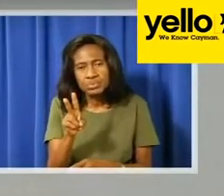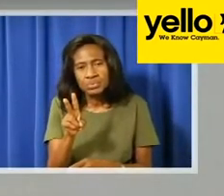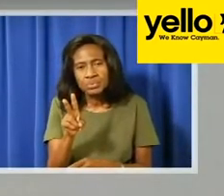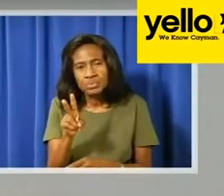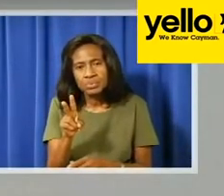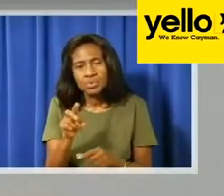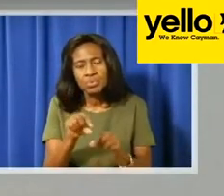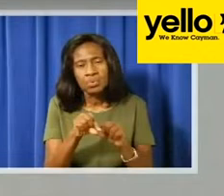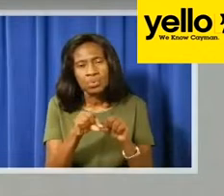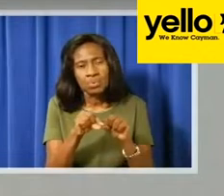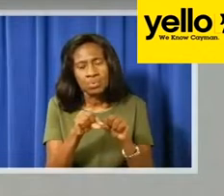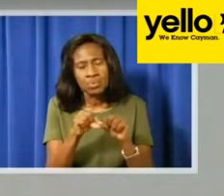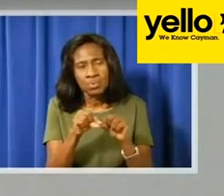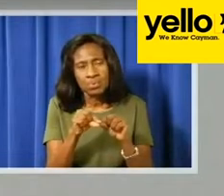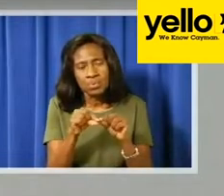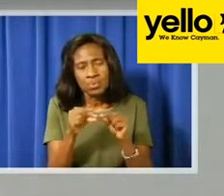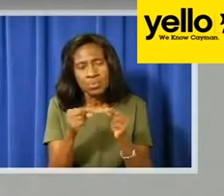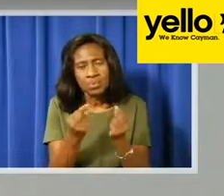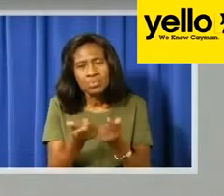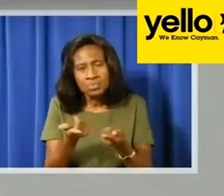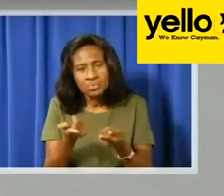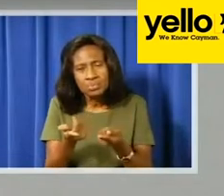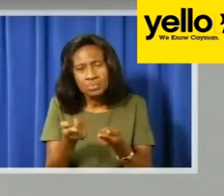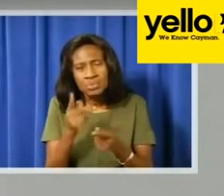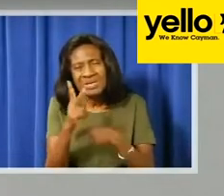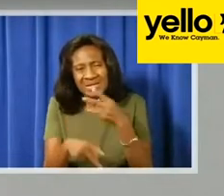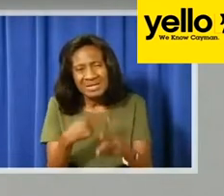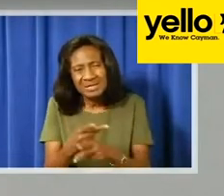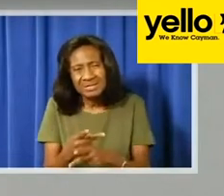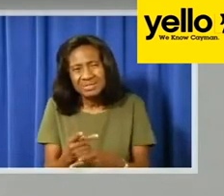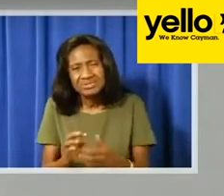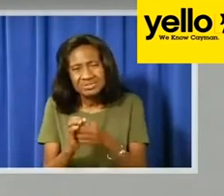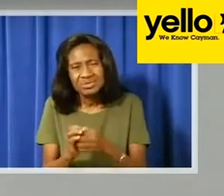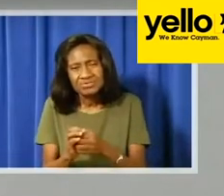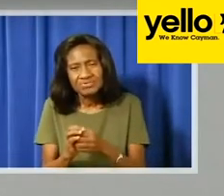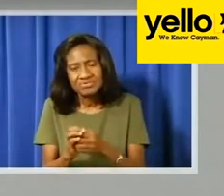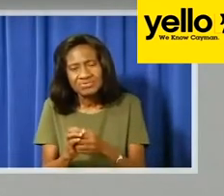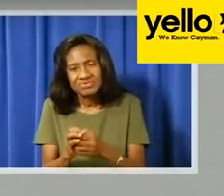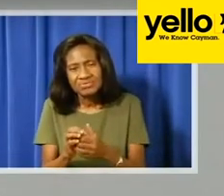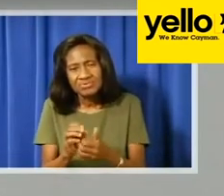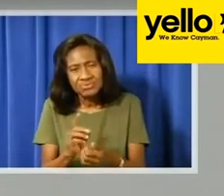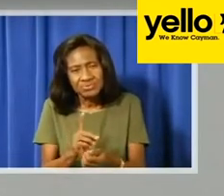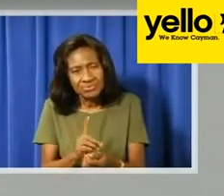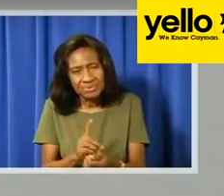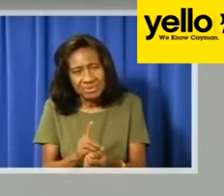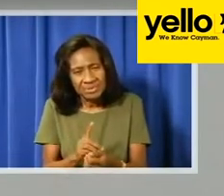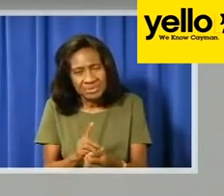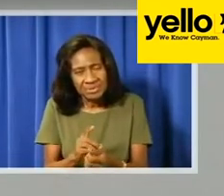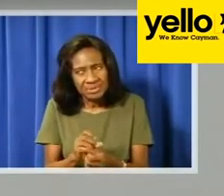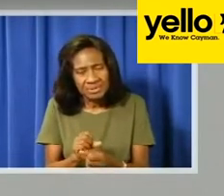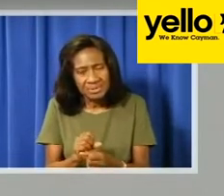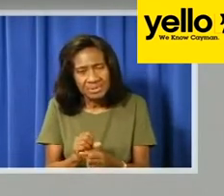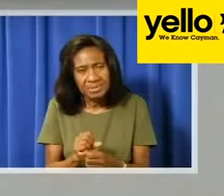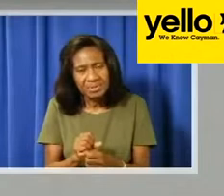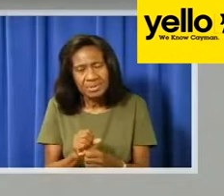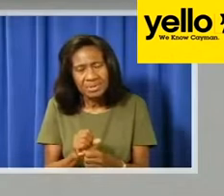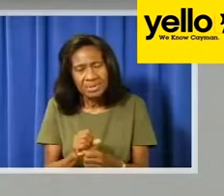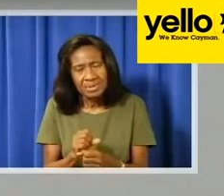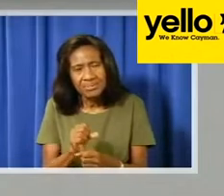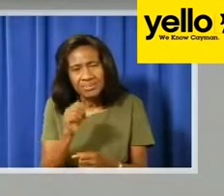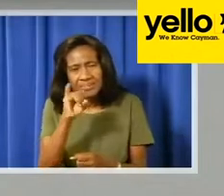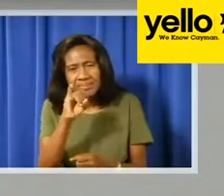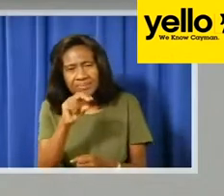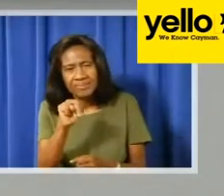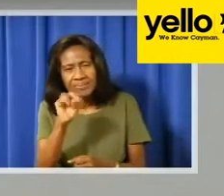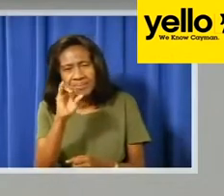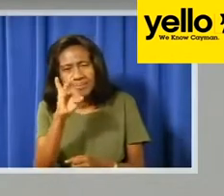of infection would trigger an immediate assessment, public health assessment.